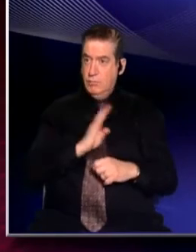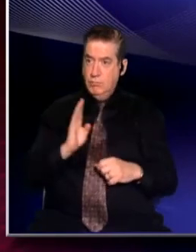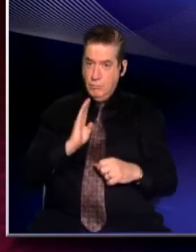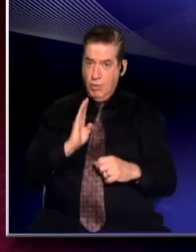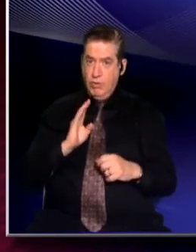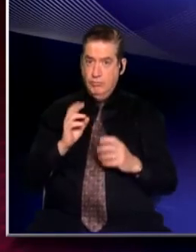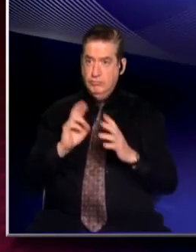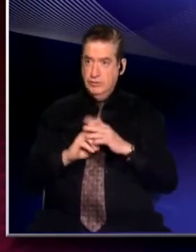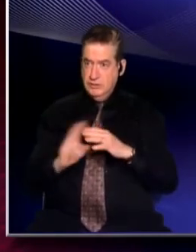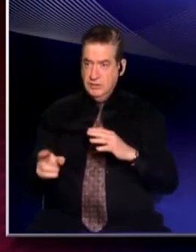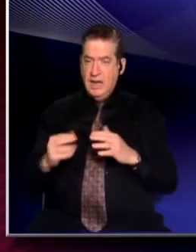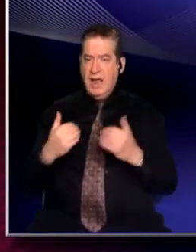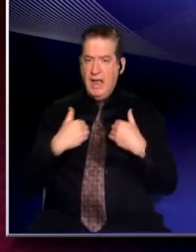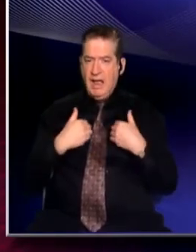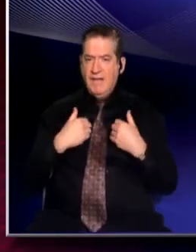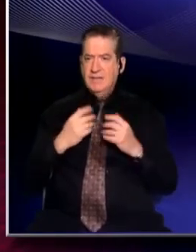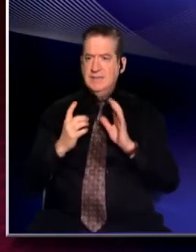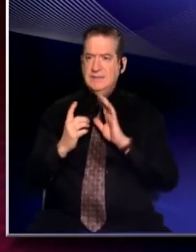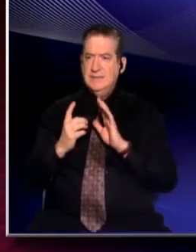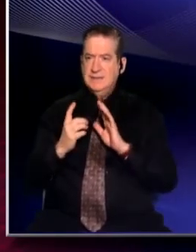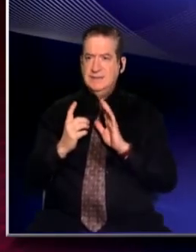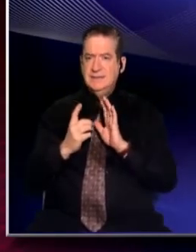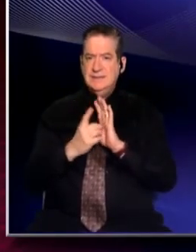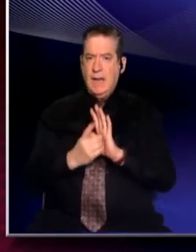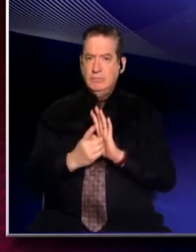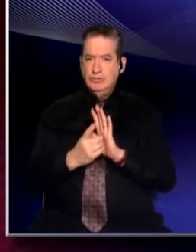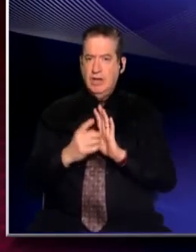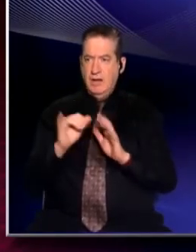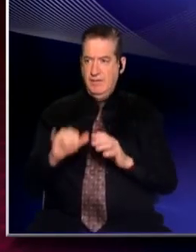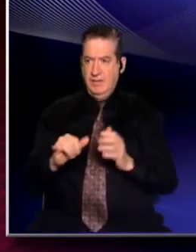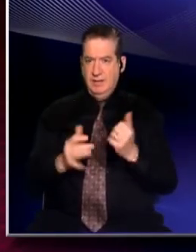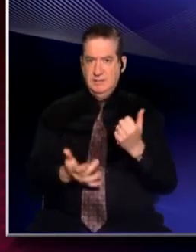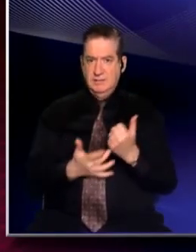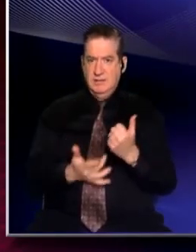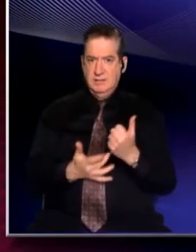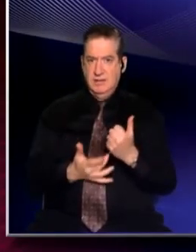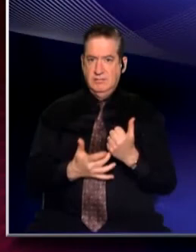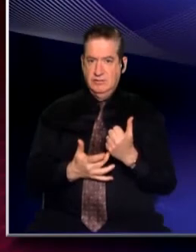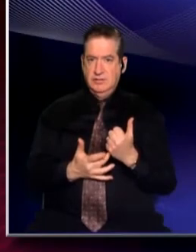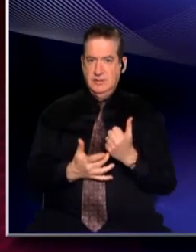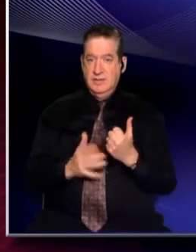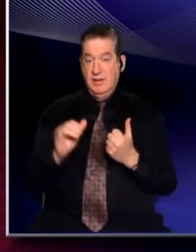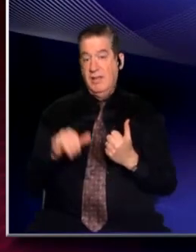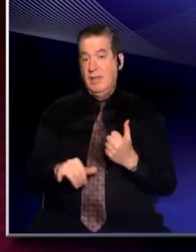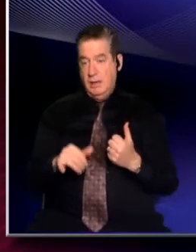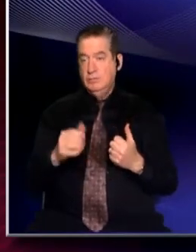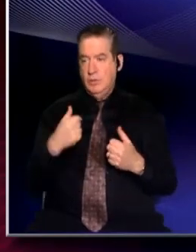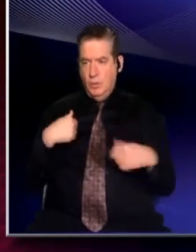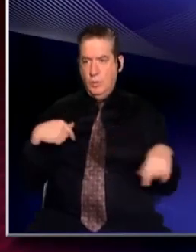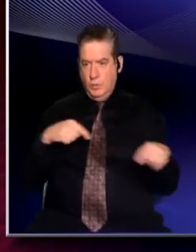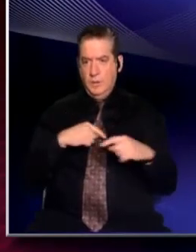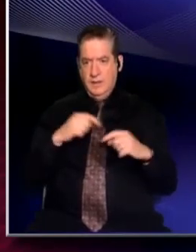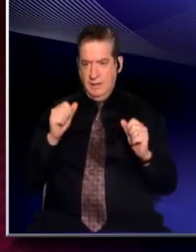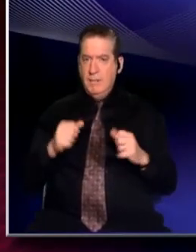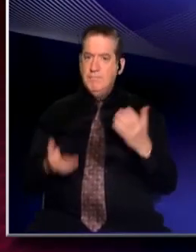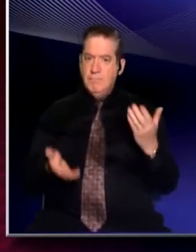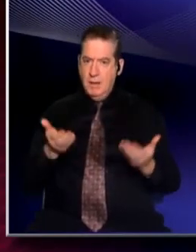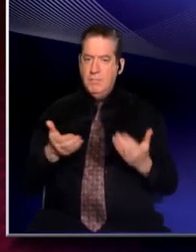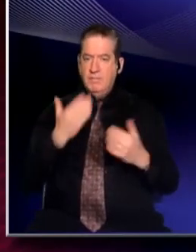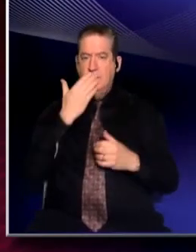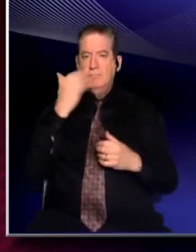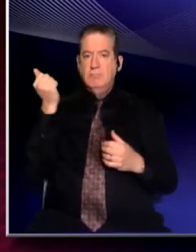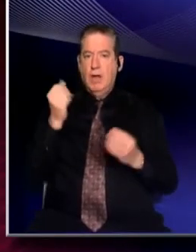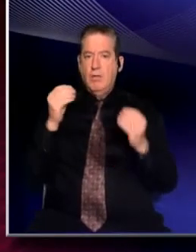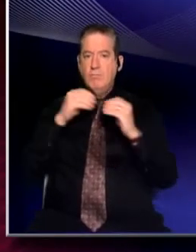of demonstration of the technology, you know, so that we could maybe have a better,